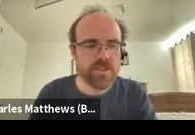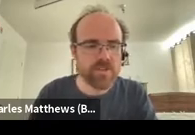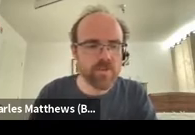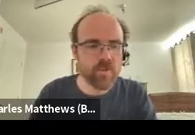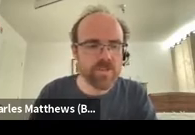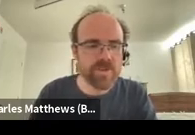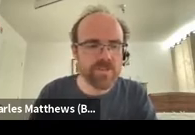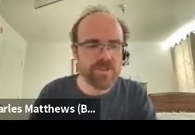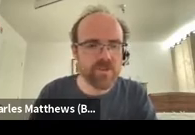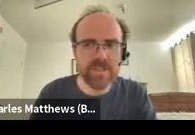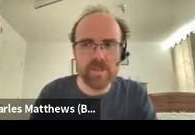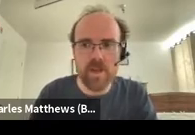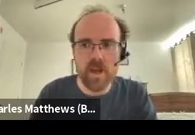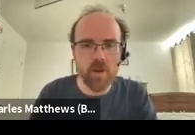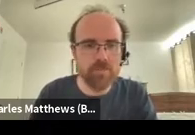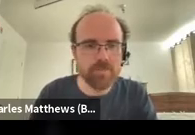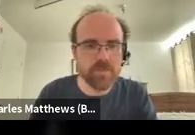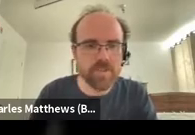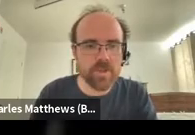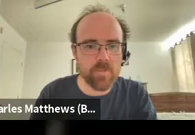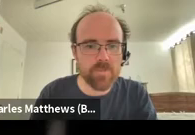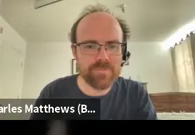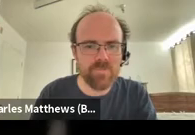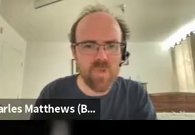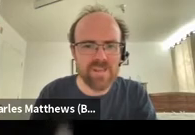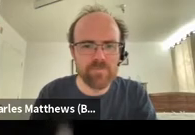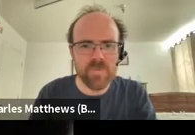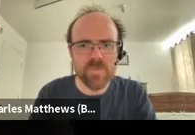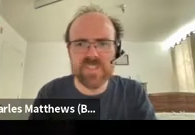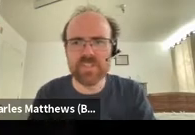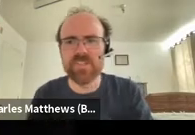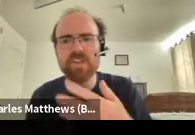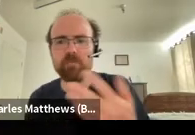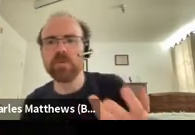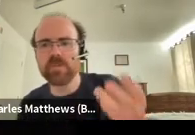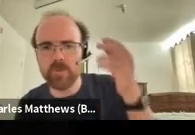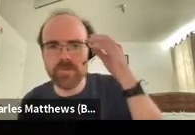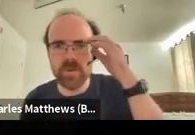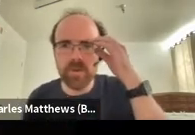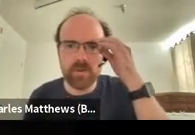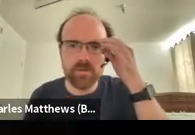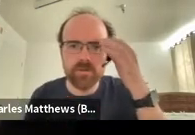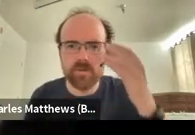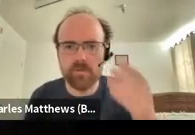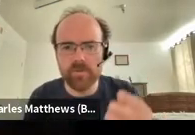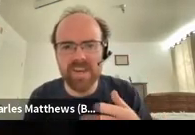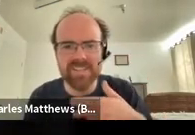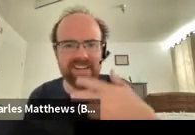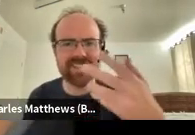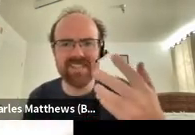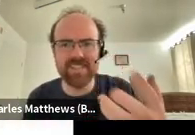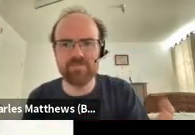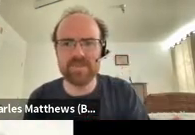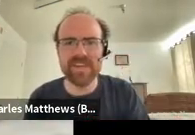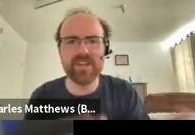So just describing what's going on the screen. First up, this is a circuit board that we've made.